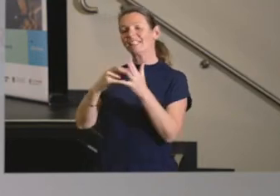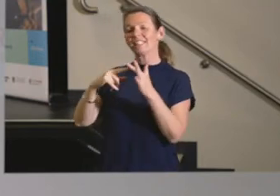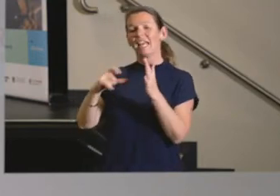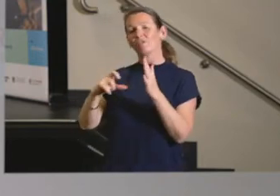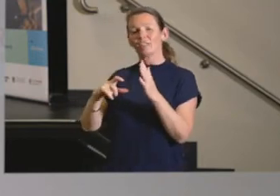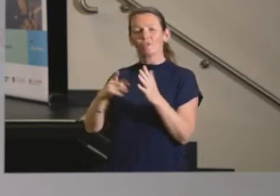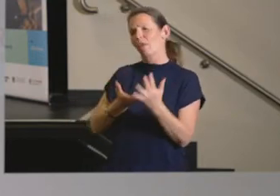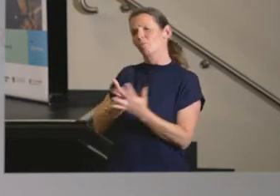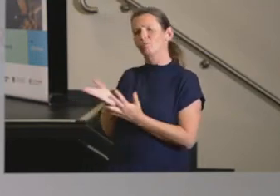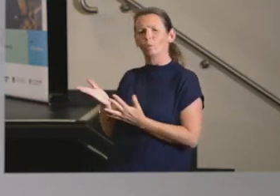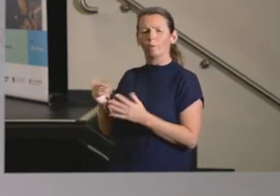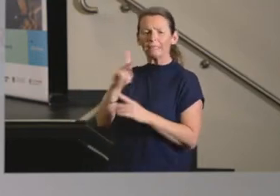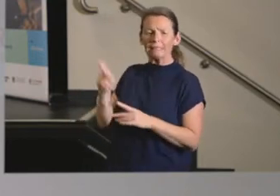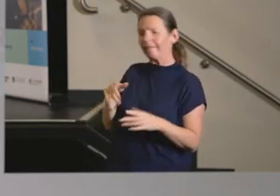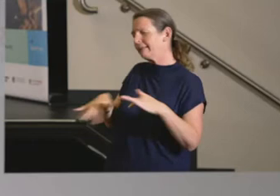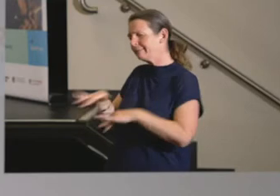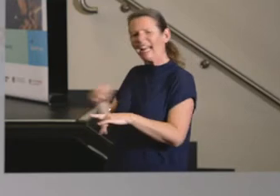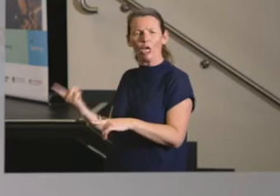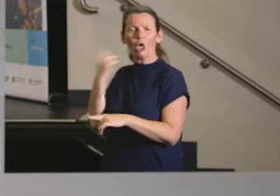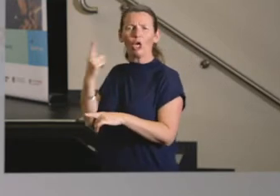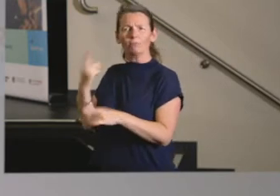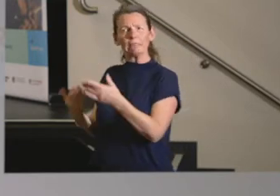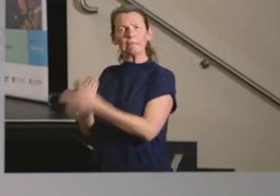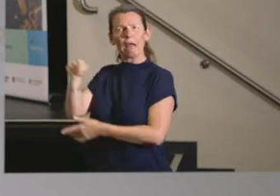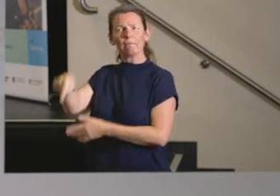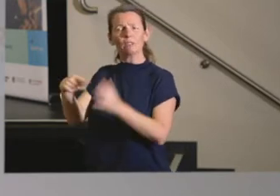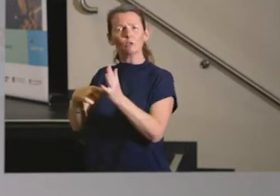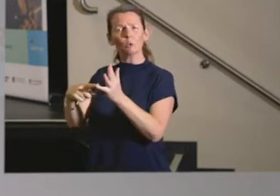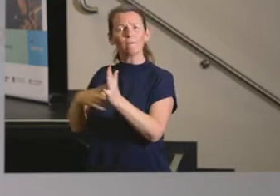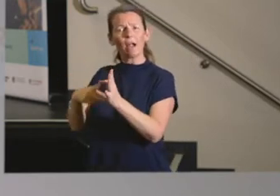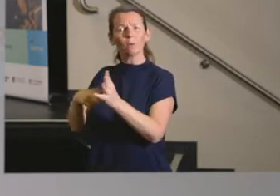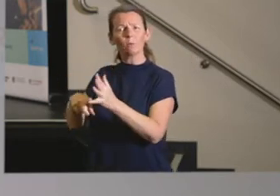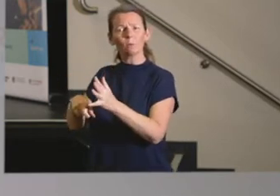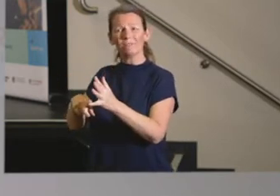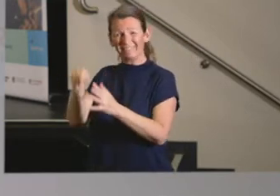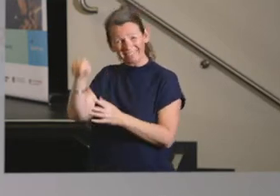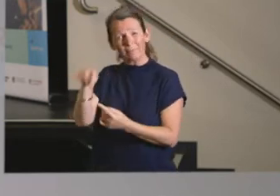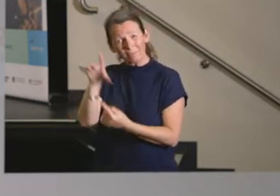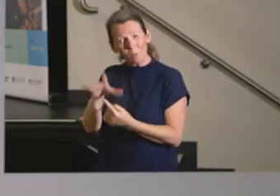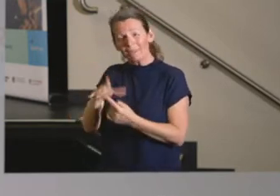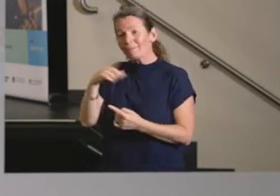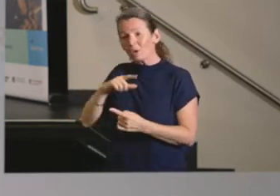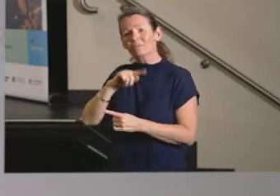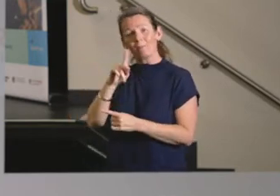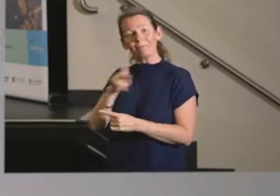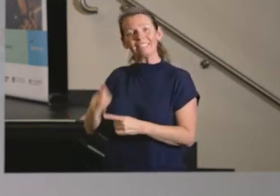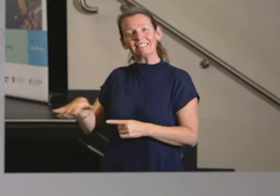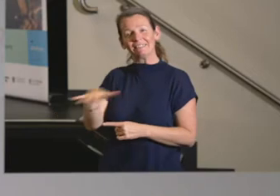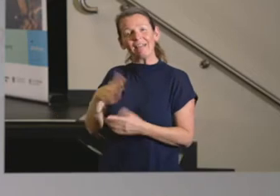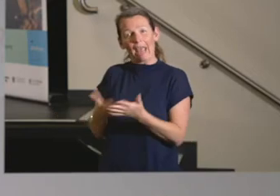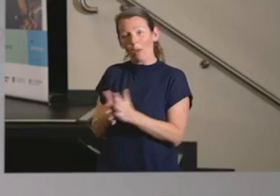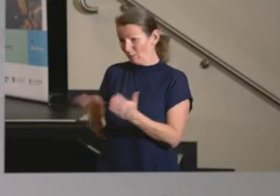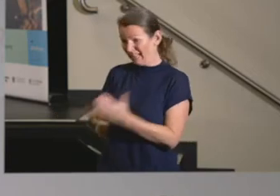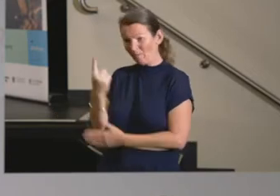he echoed that same statement. And the statement reads so much more because it's a metaphor for how we organize in the Pacific. Saving